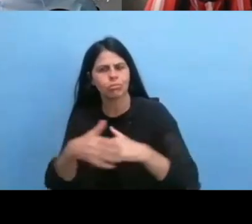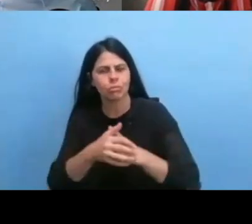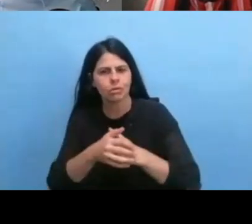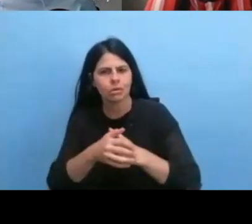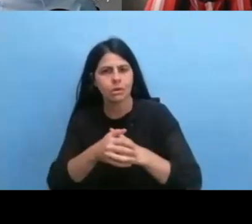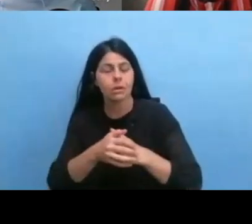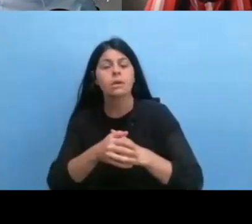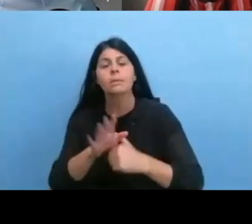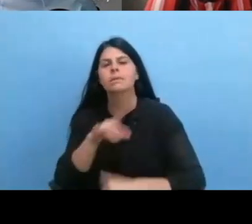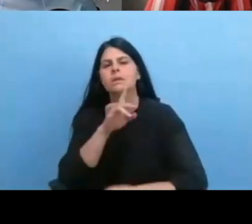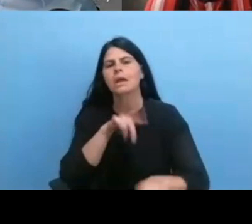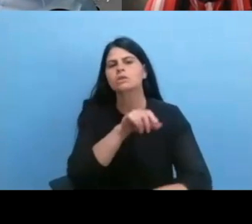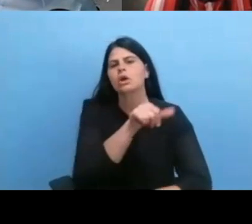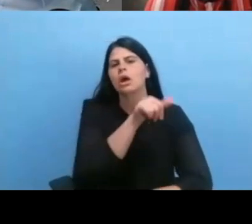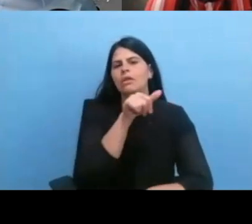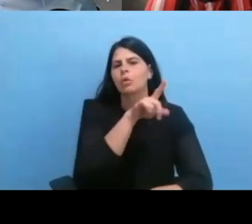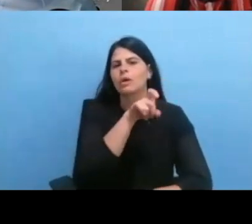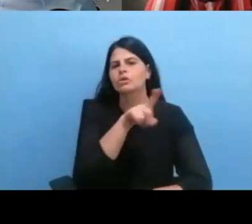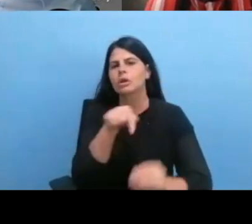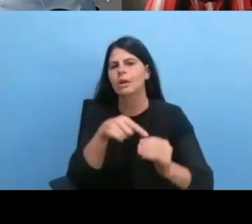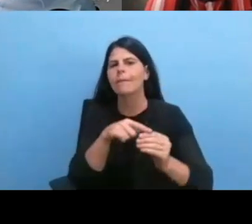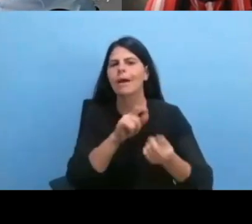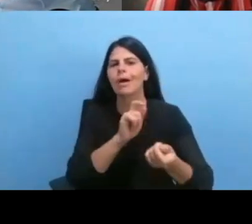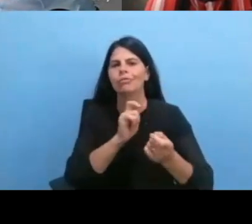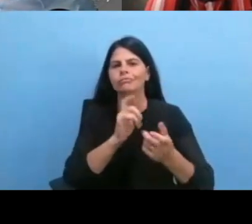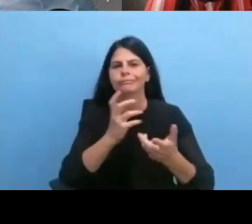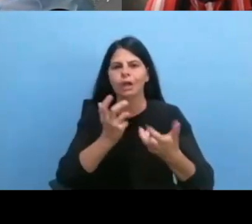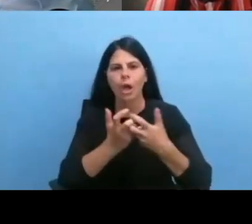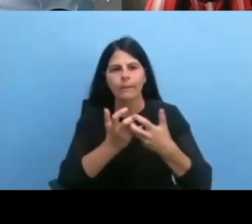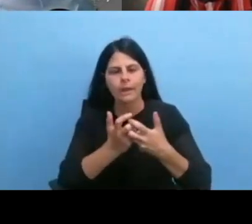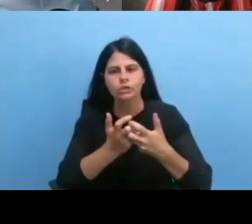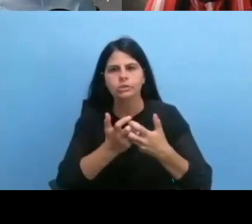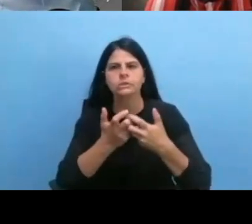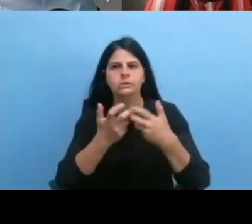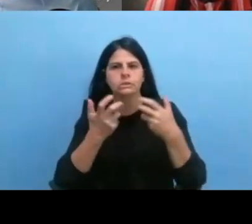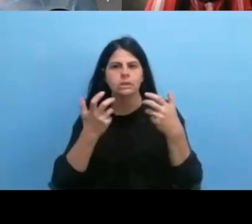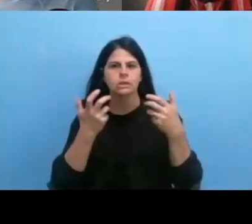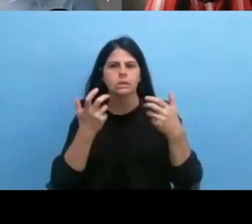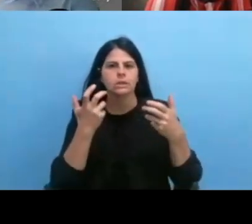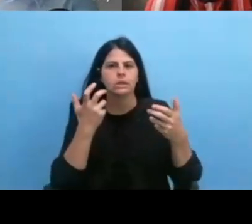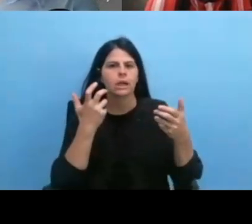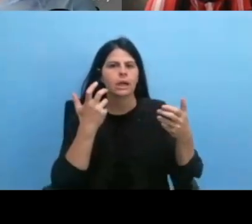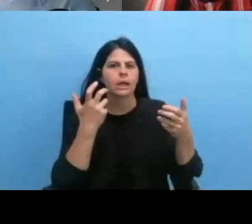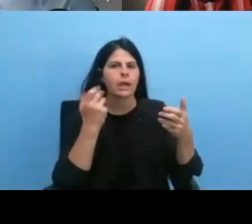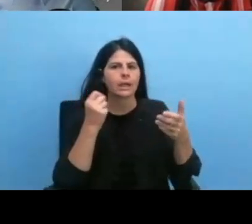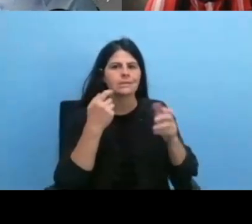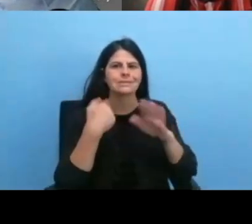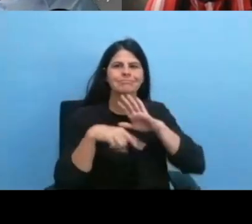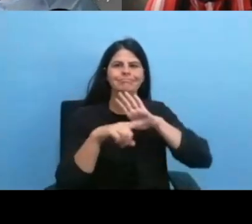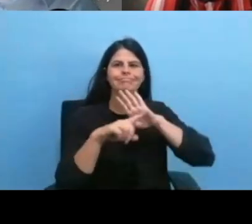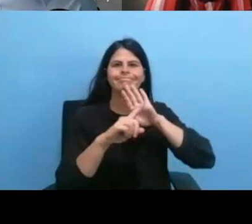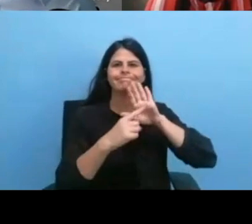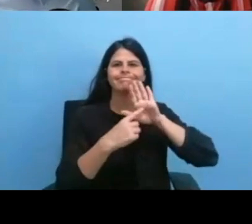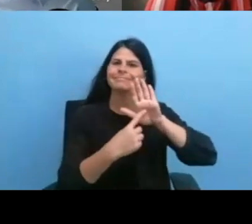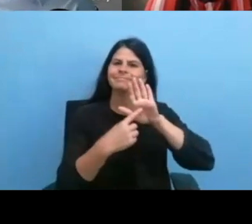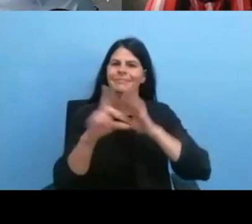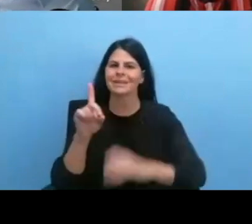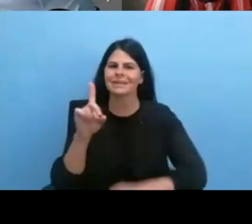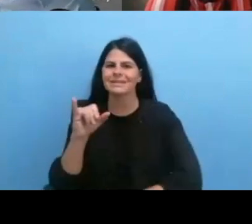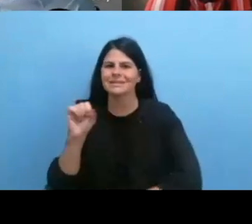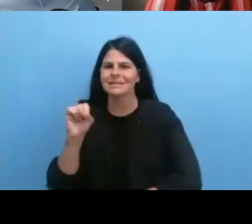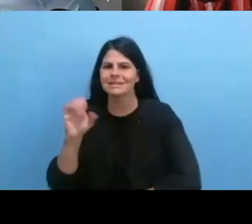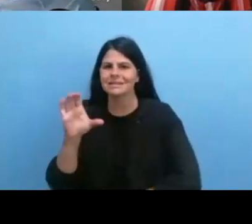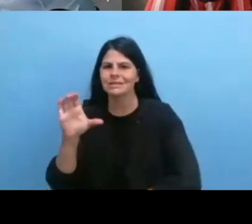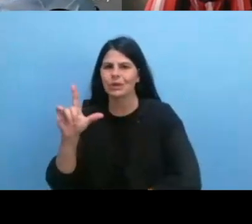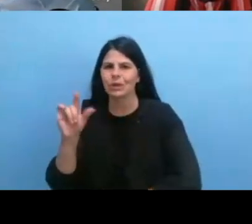negotiating accommodations and disclosure, I think this is like a very complicated question and a sort of complicated dance